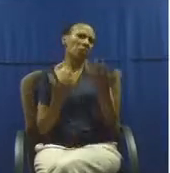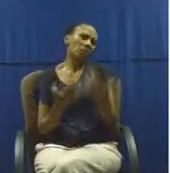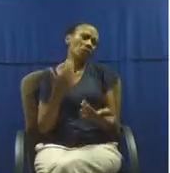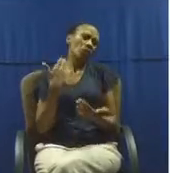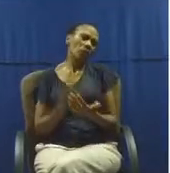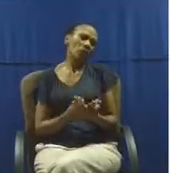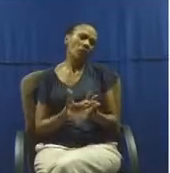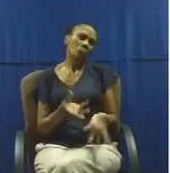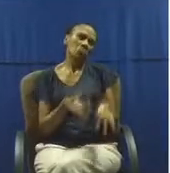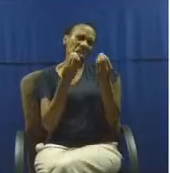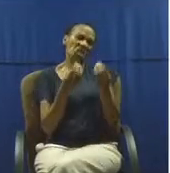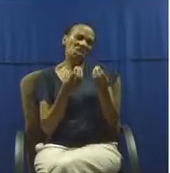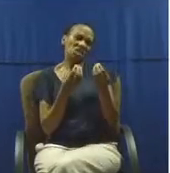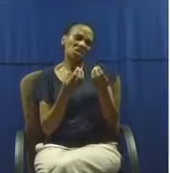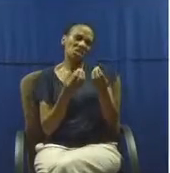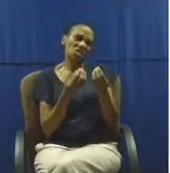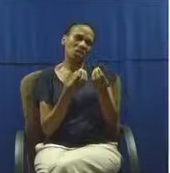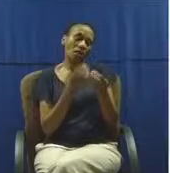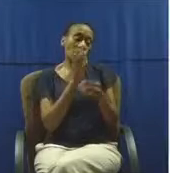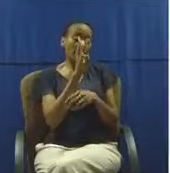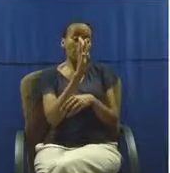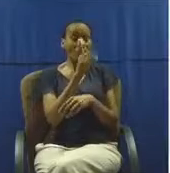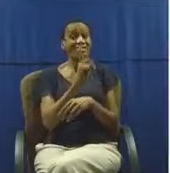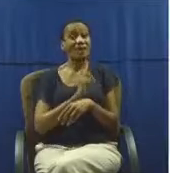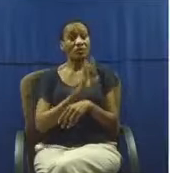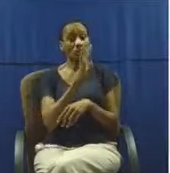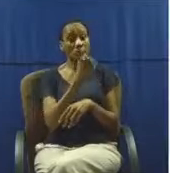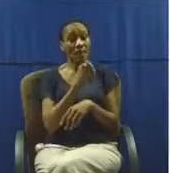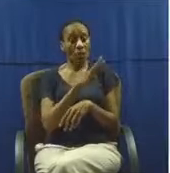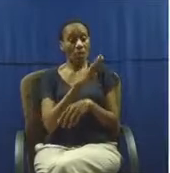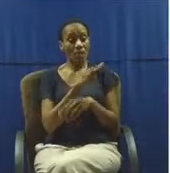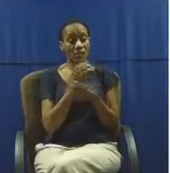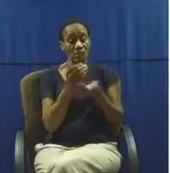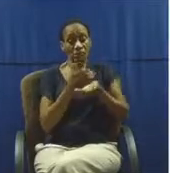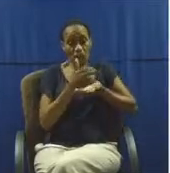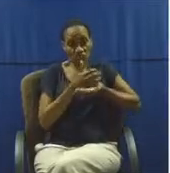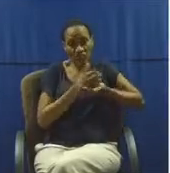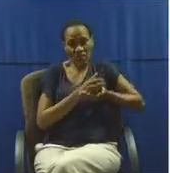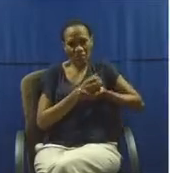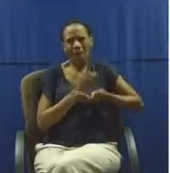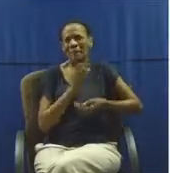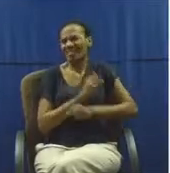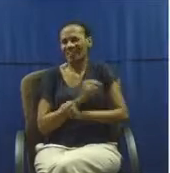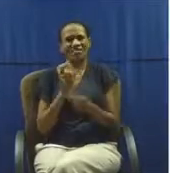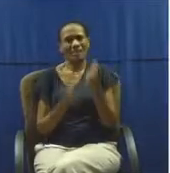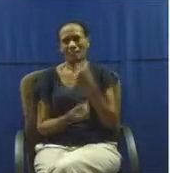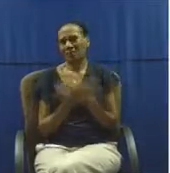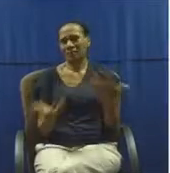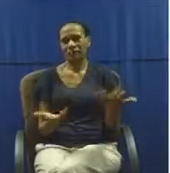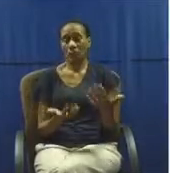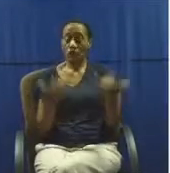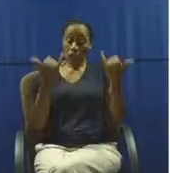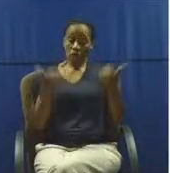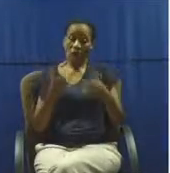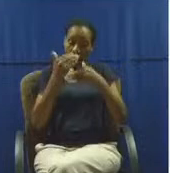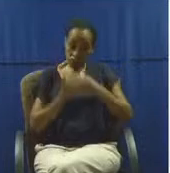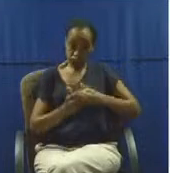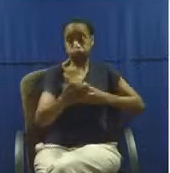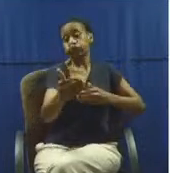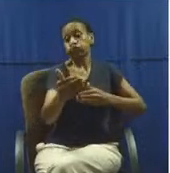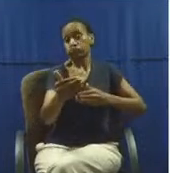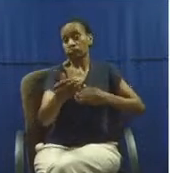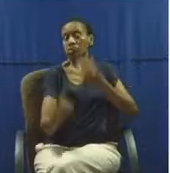get the deficit 4,000 megawatts through that. Now, we didn't. Now, going forward,